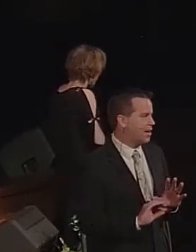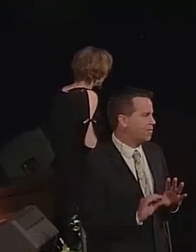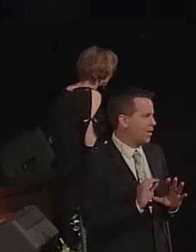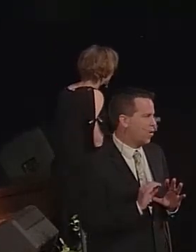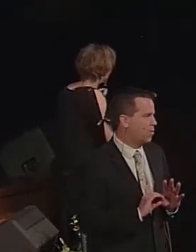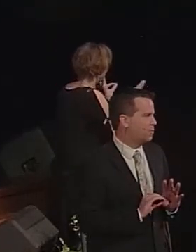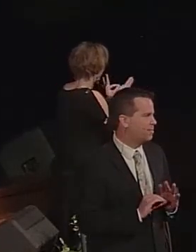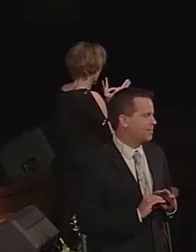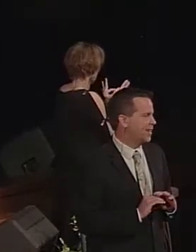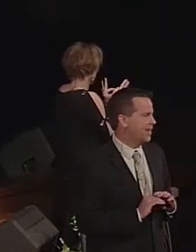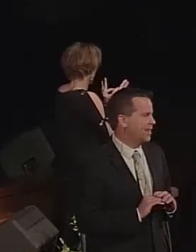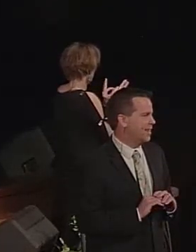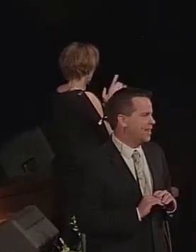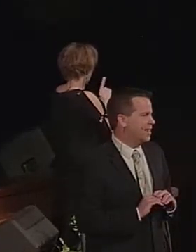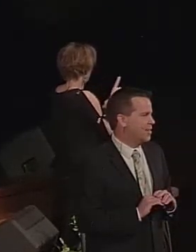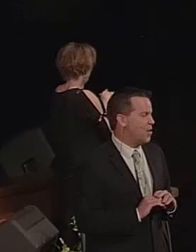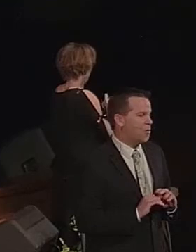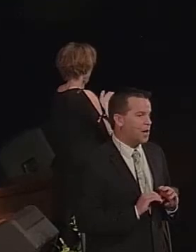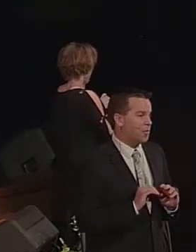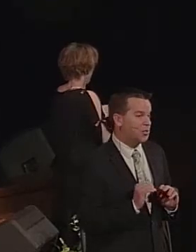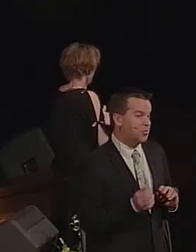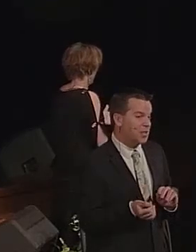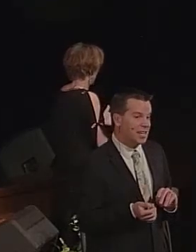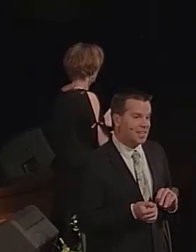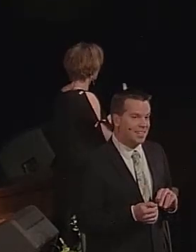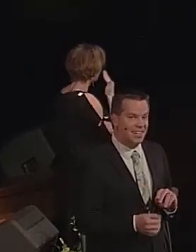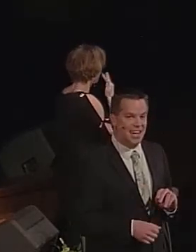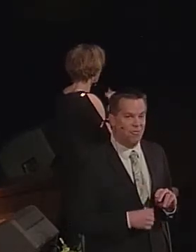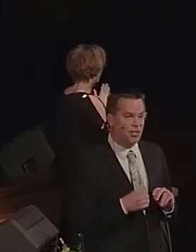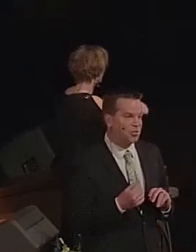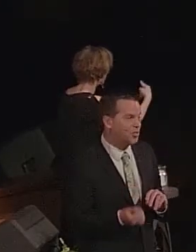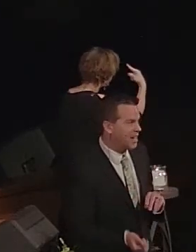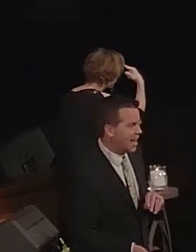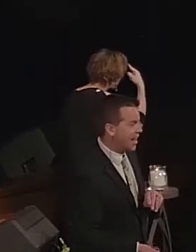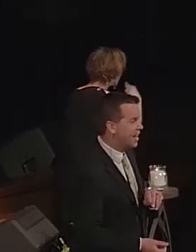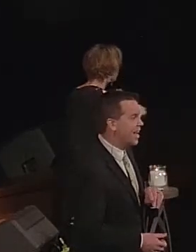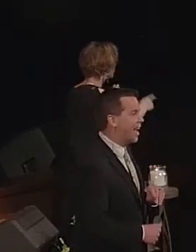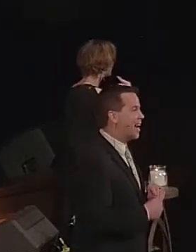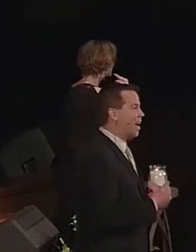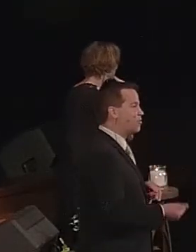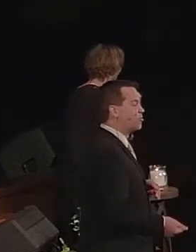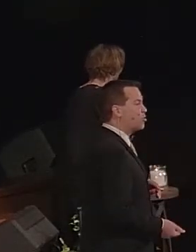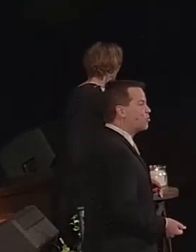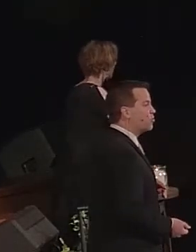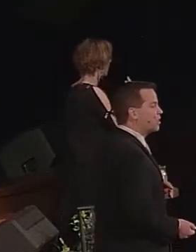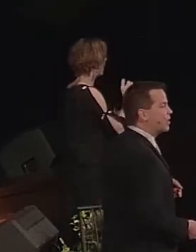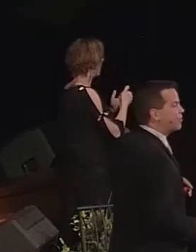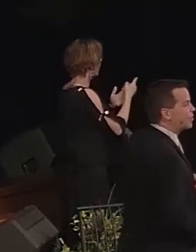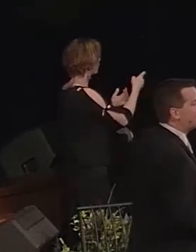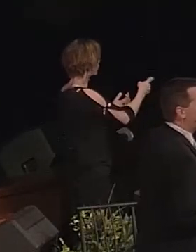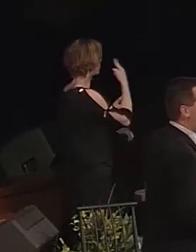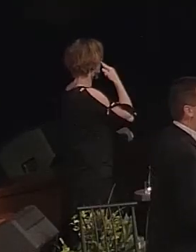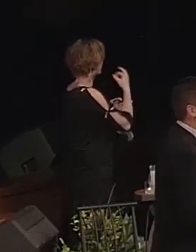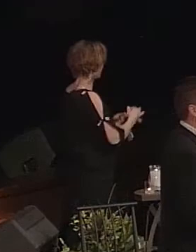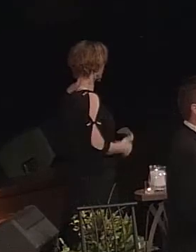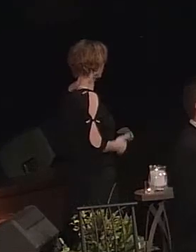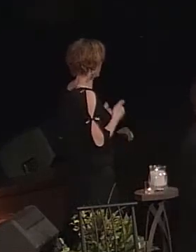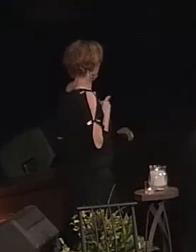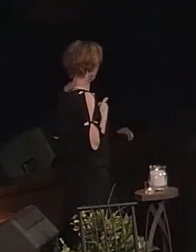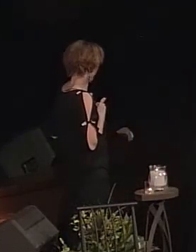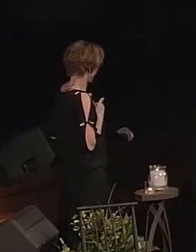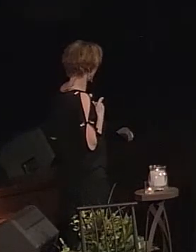that divine flow. Know that what you think and what you say and how you choose to live your